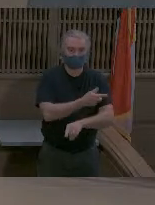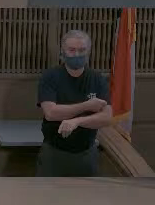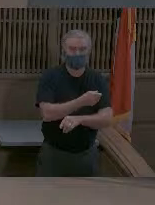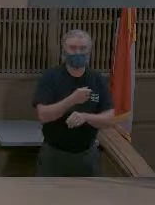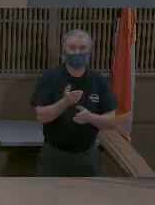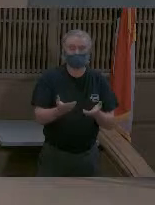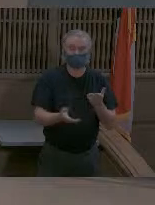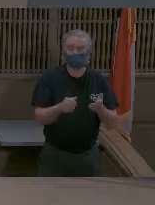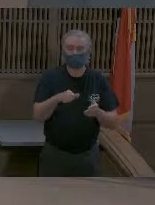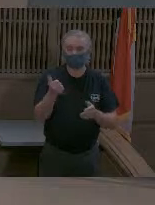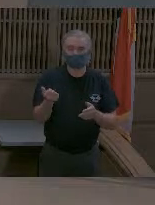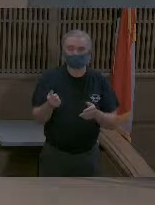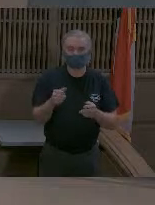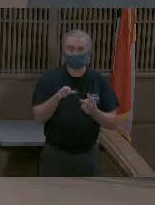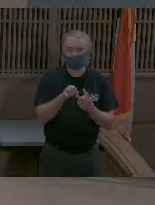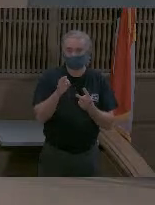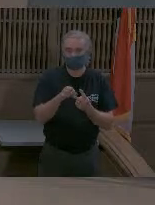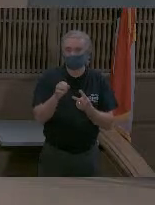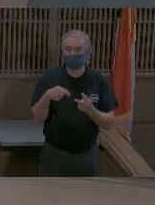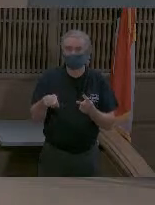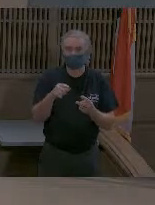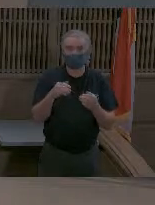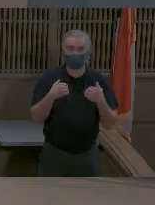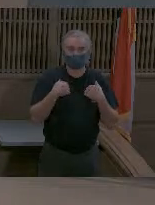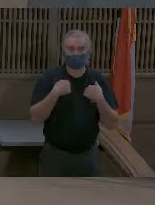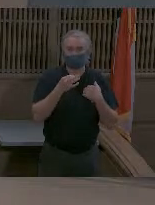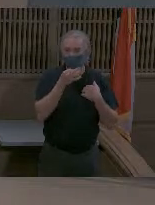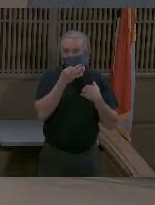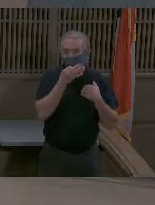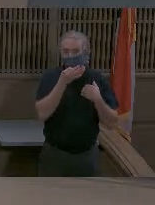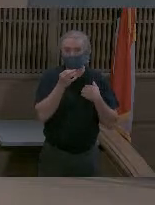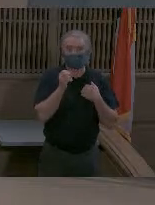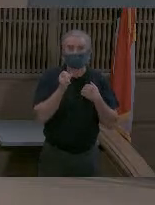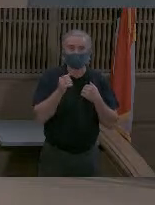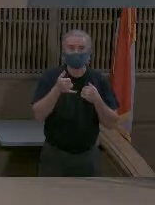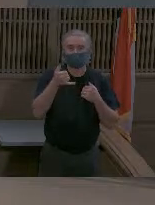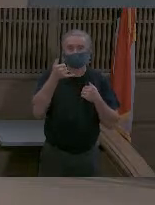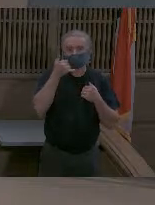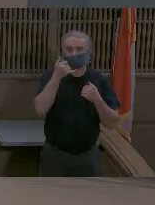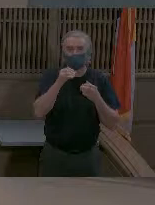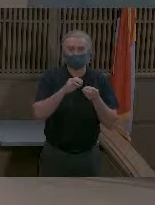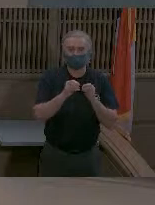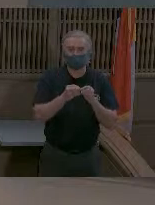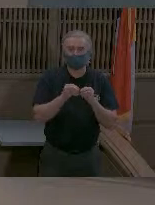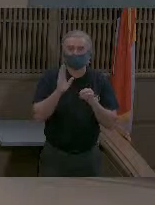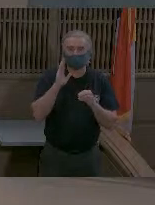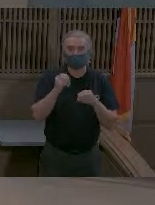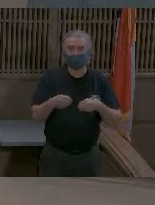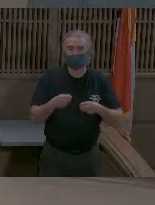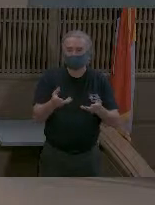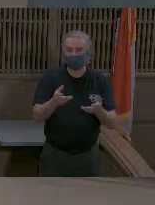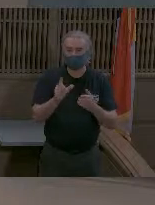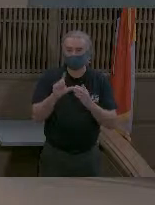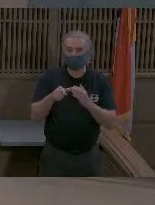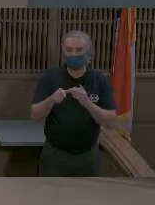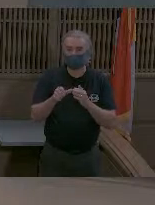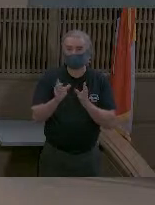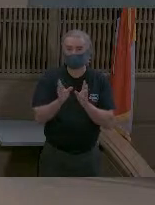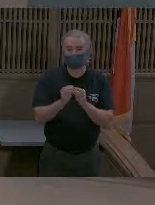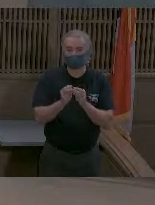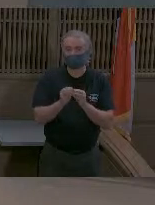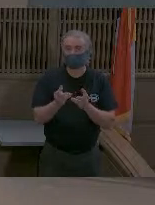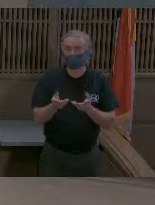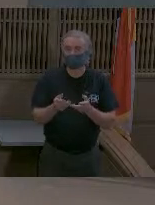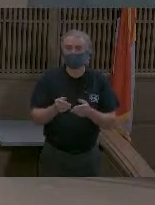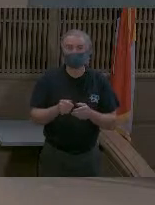may be other options in the coming months. You can just call the numbers that will be provided to schedule an appointment.